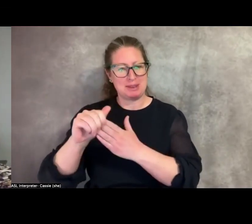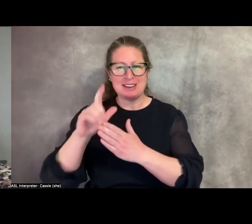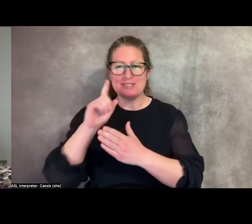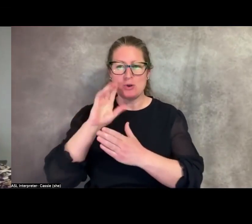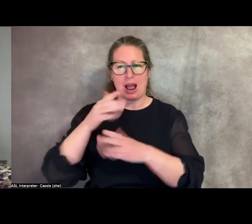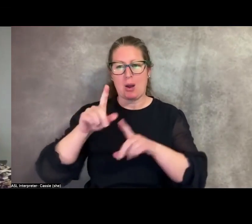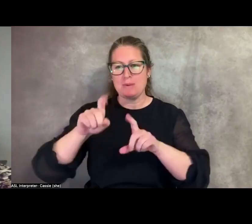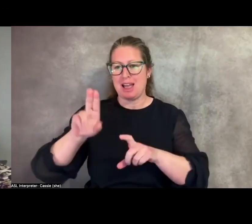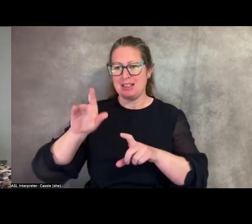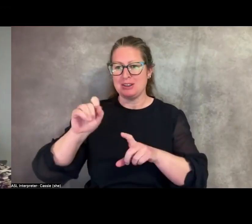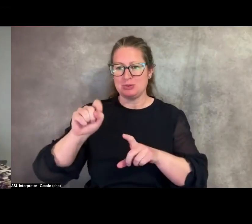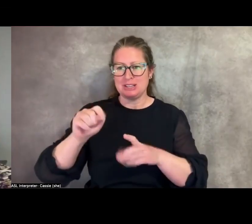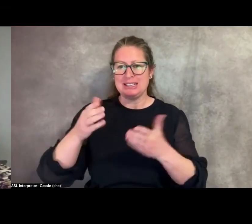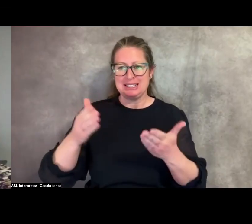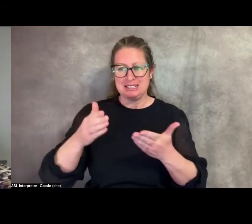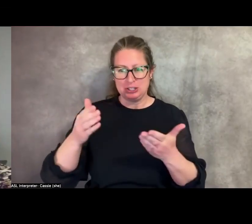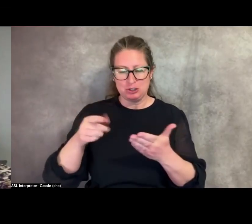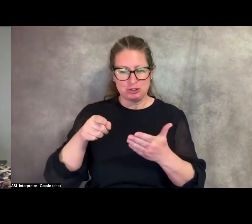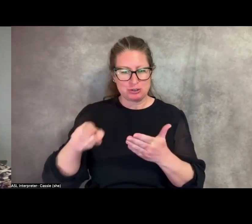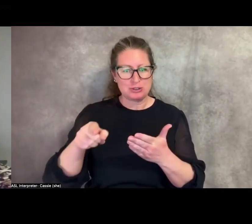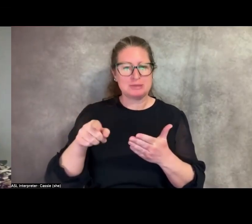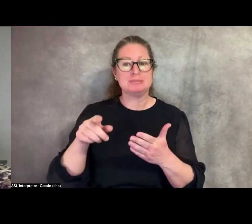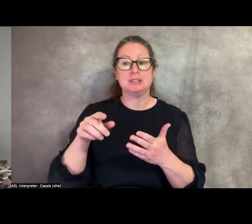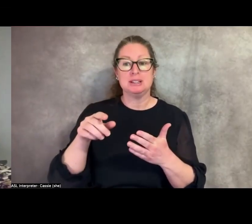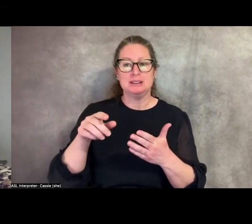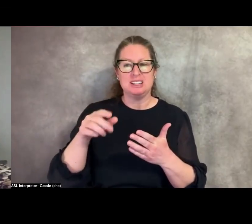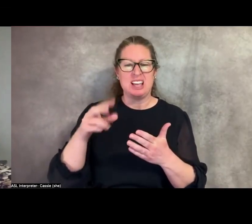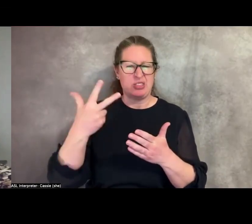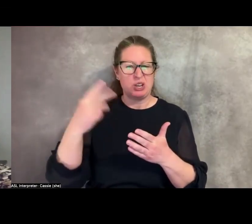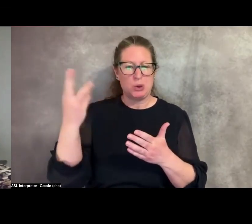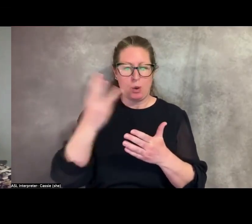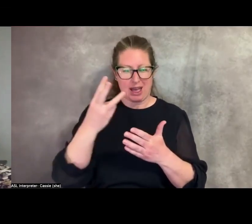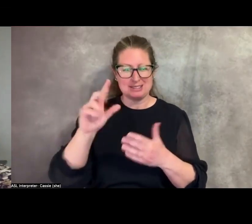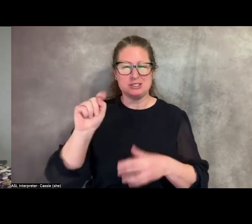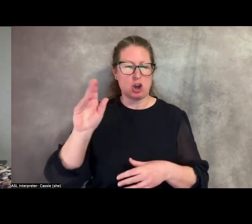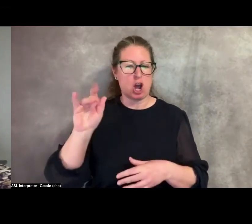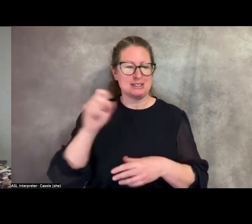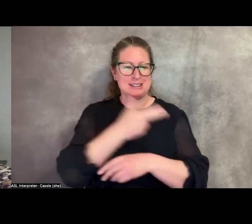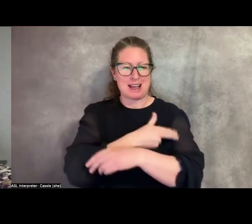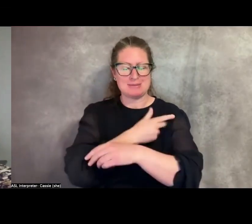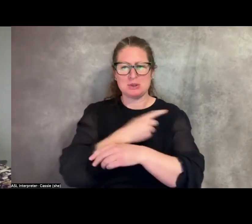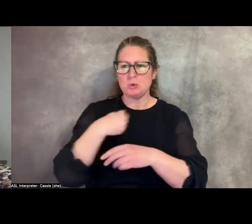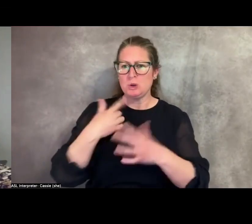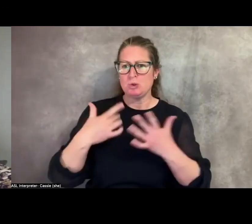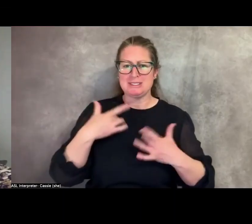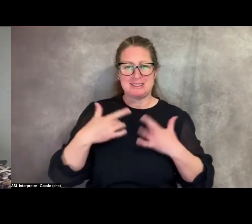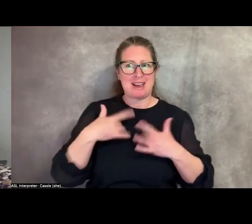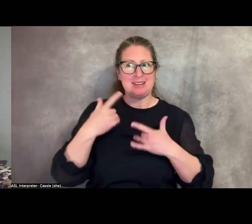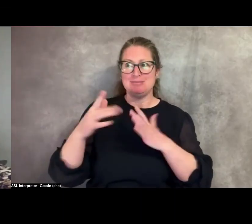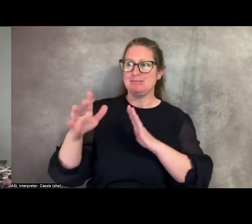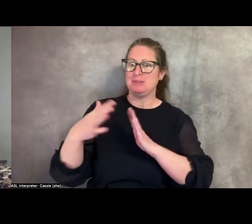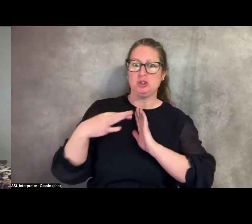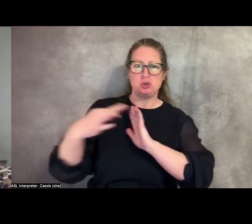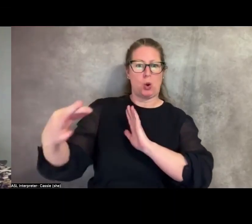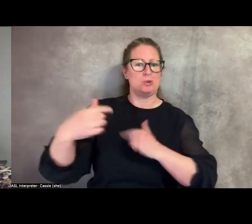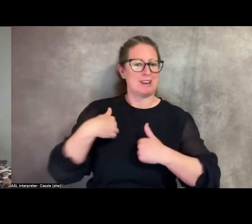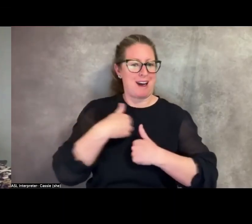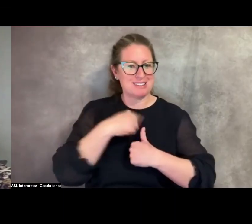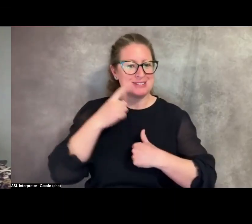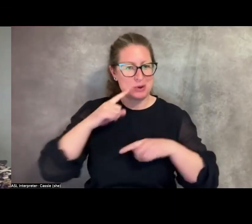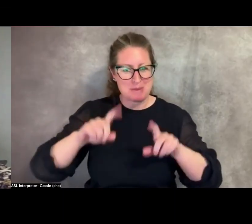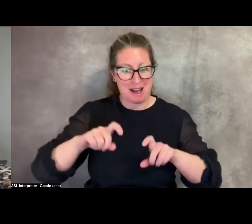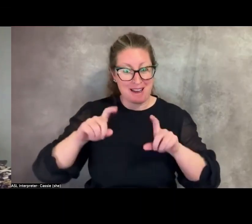at Cane 3 West at Taunton. We were excited about being chosen for the pilot unit because it gave us